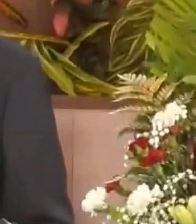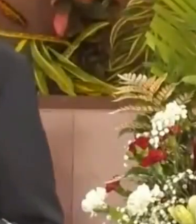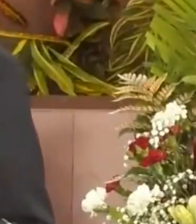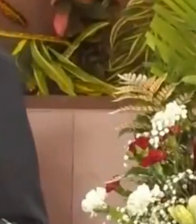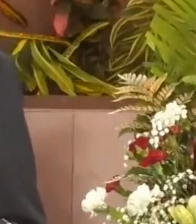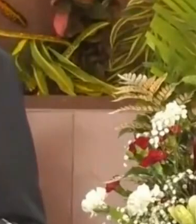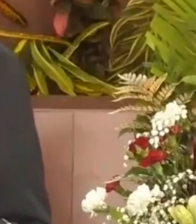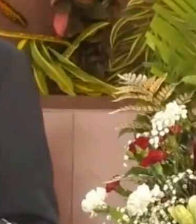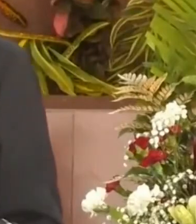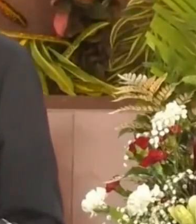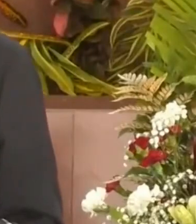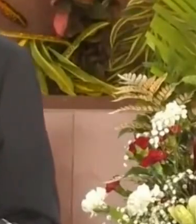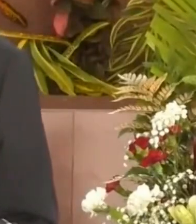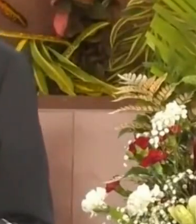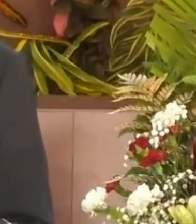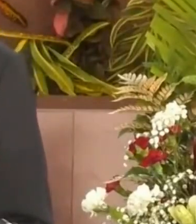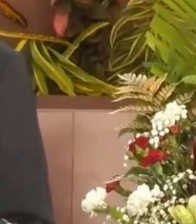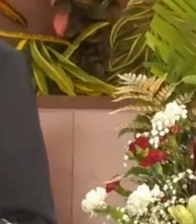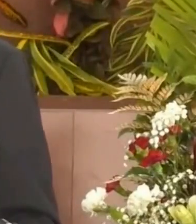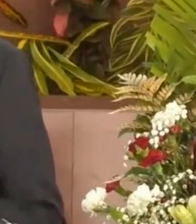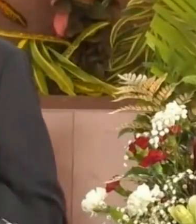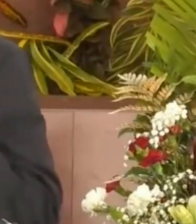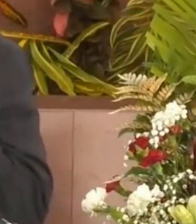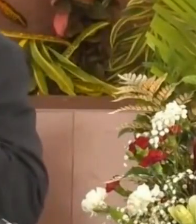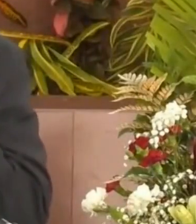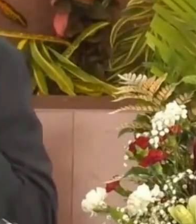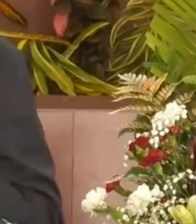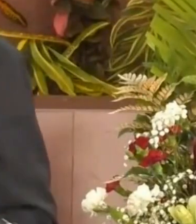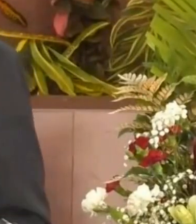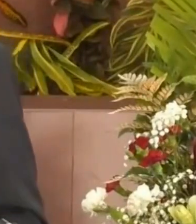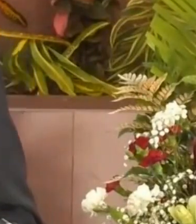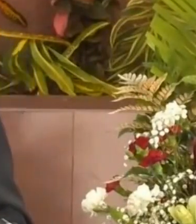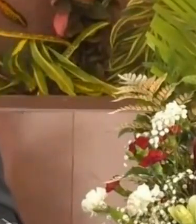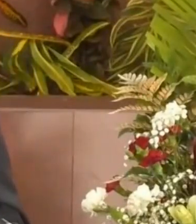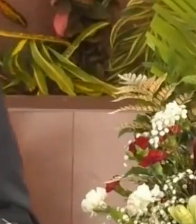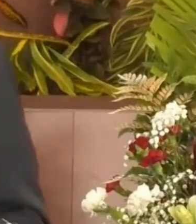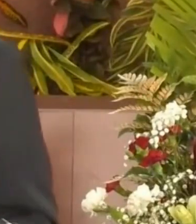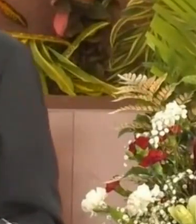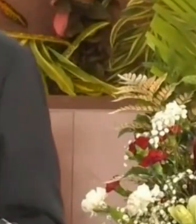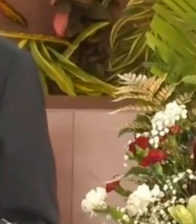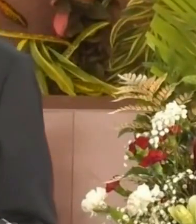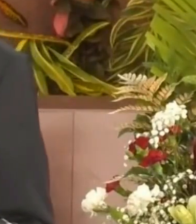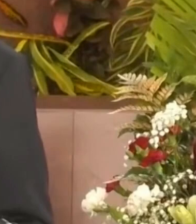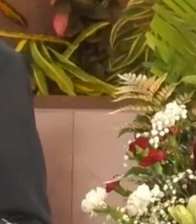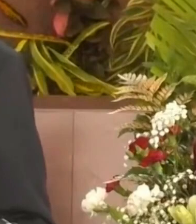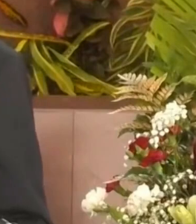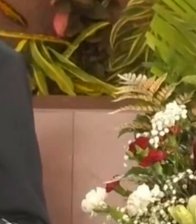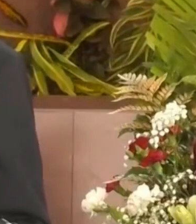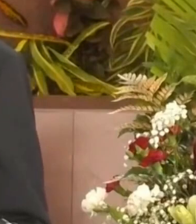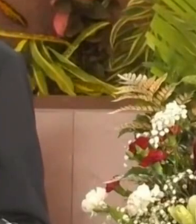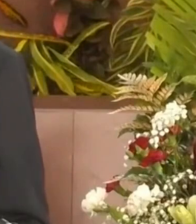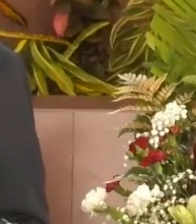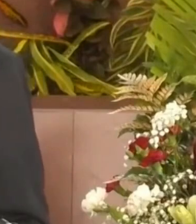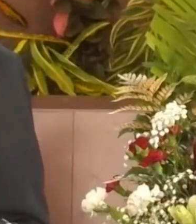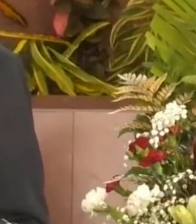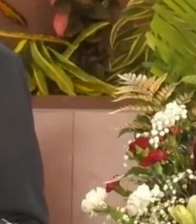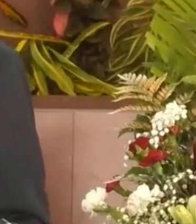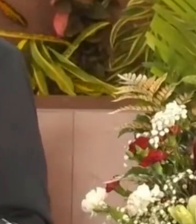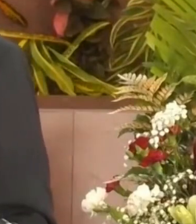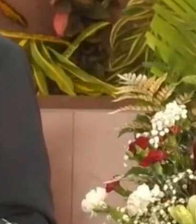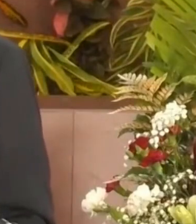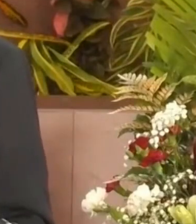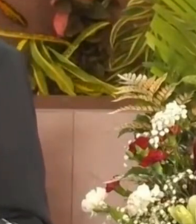Cricket was his passion, and his commitment knew no bounds. To secure additional practice with